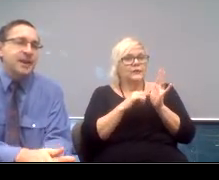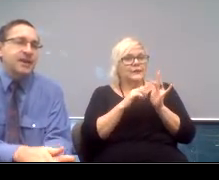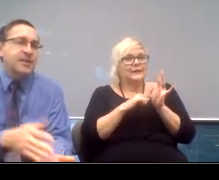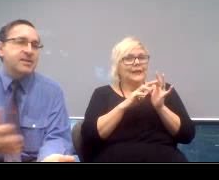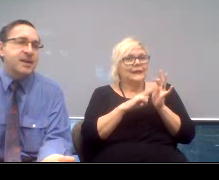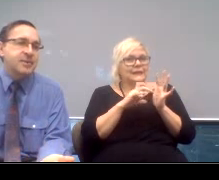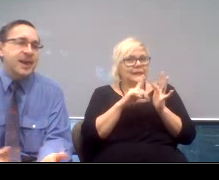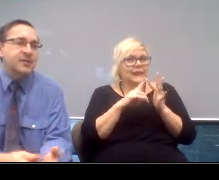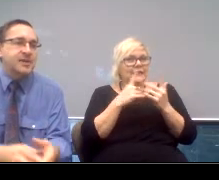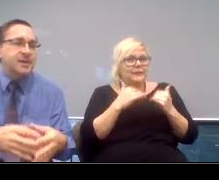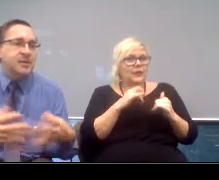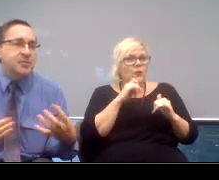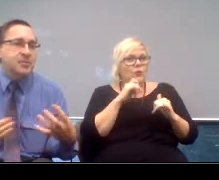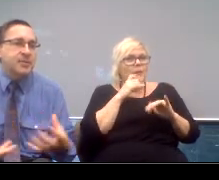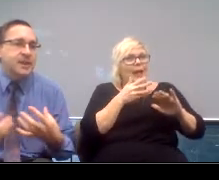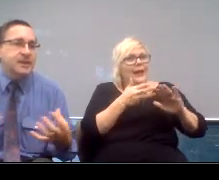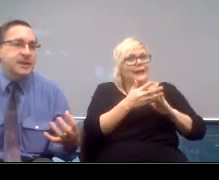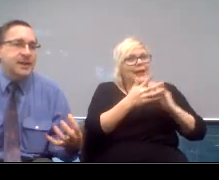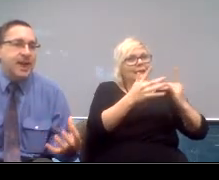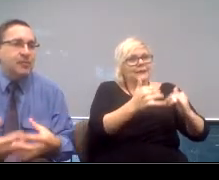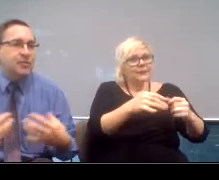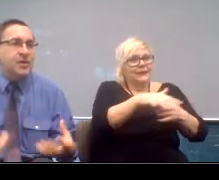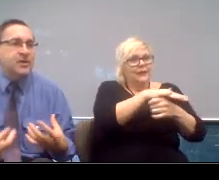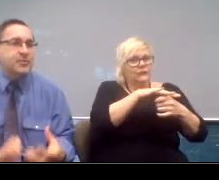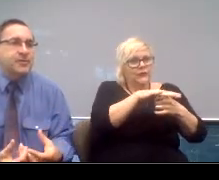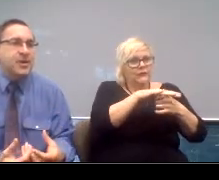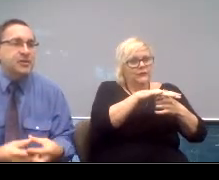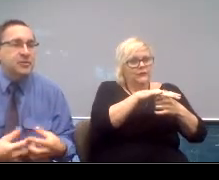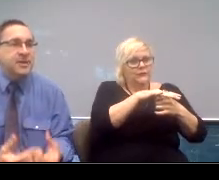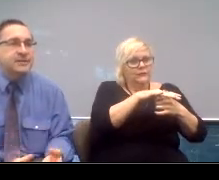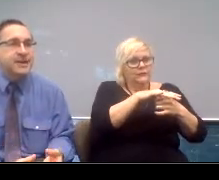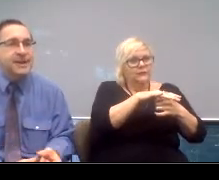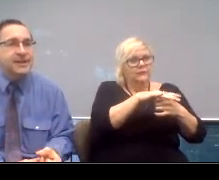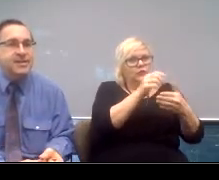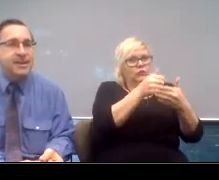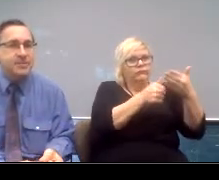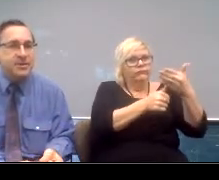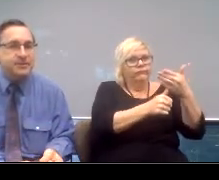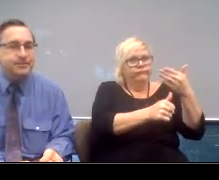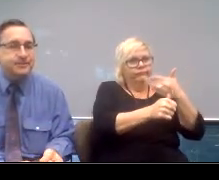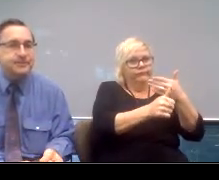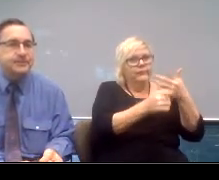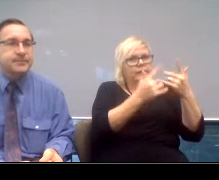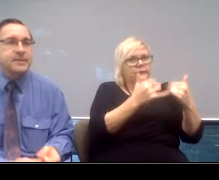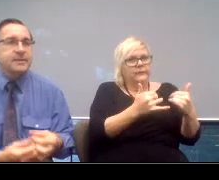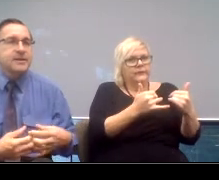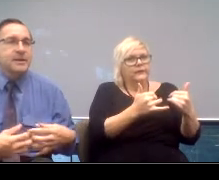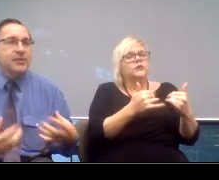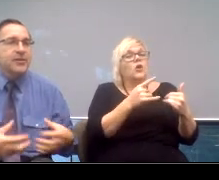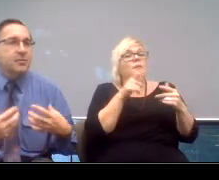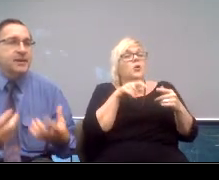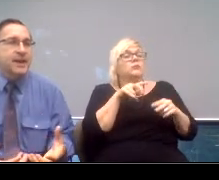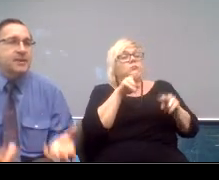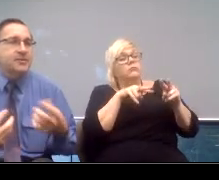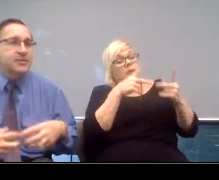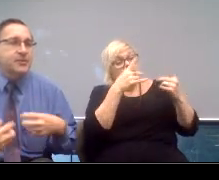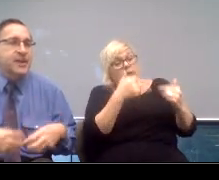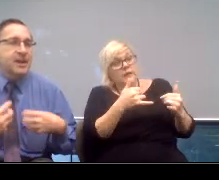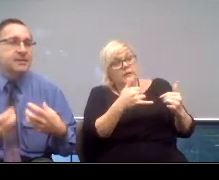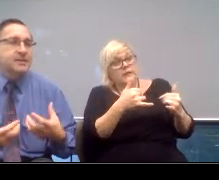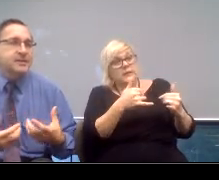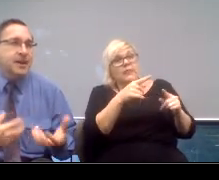be in the assessment category. So it would be captured by the provider who is undertaking the assessment, and so they would claim